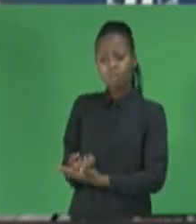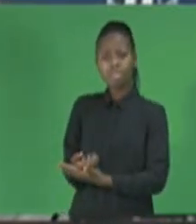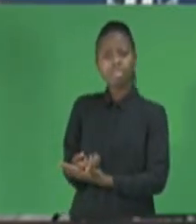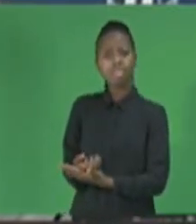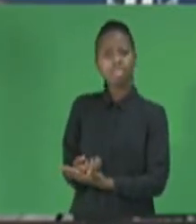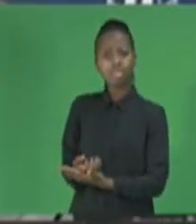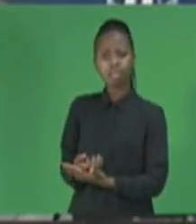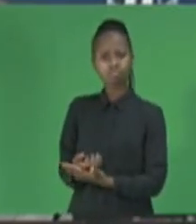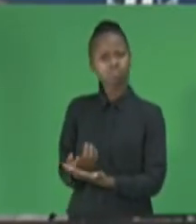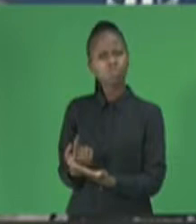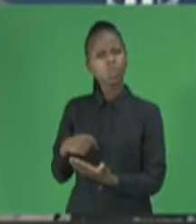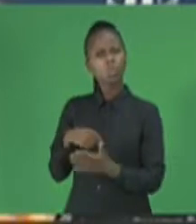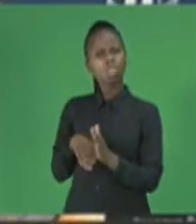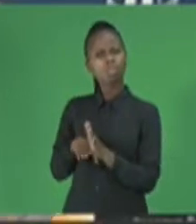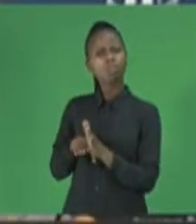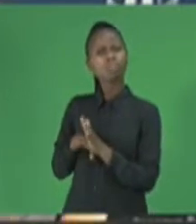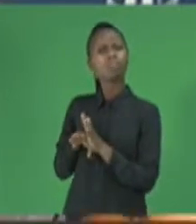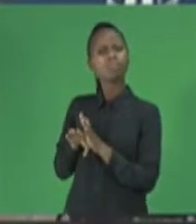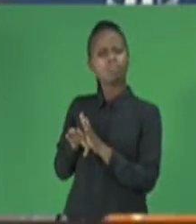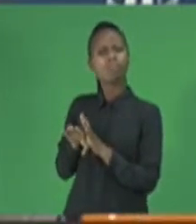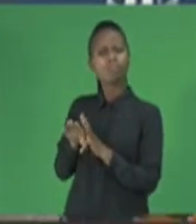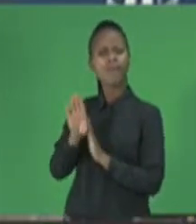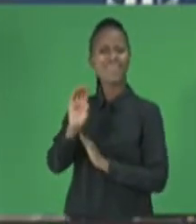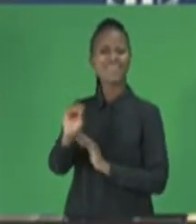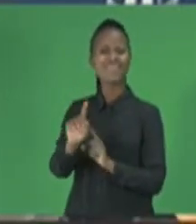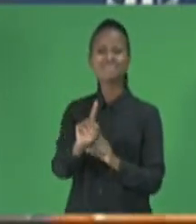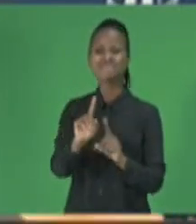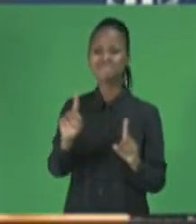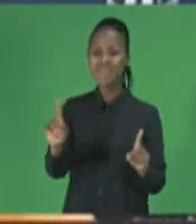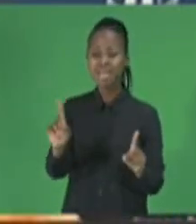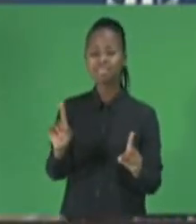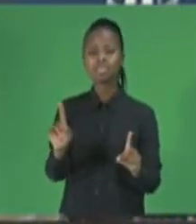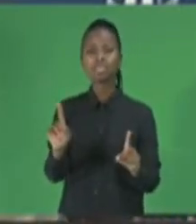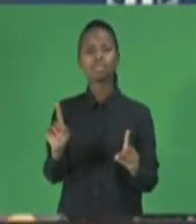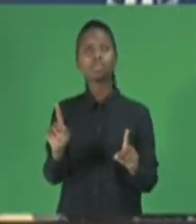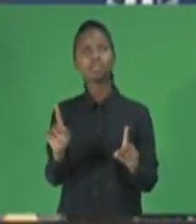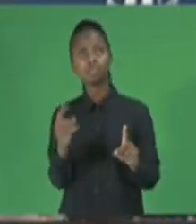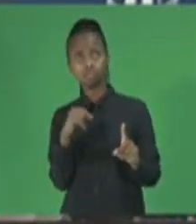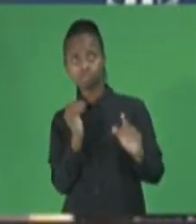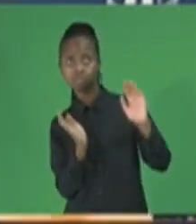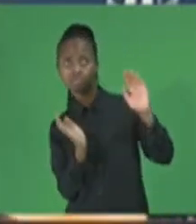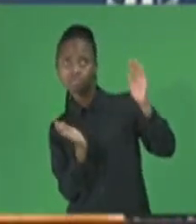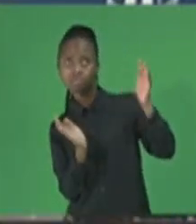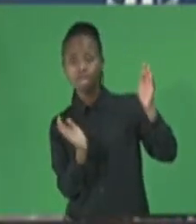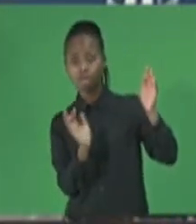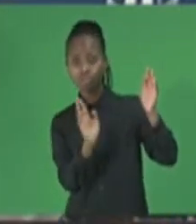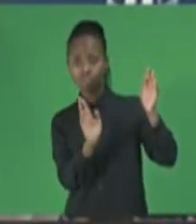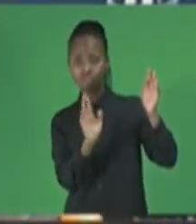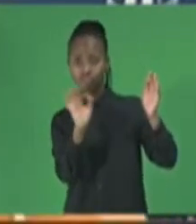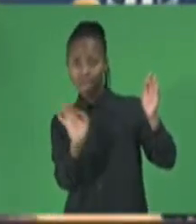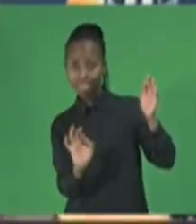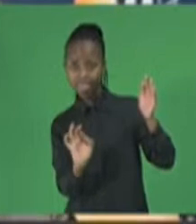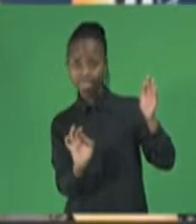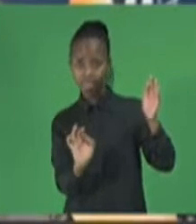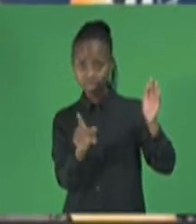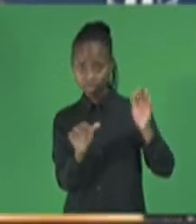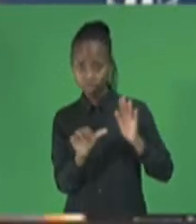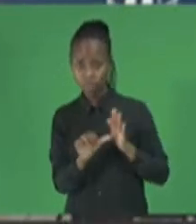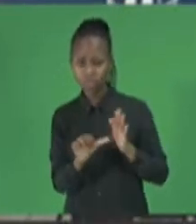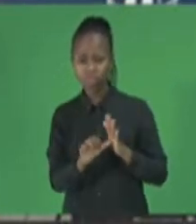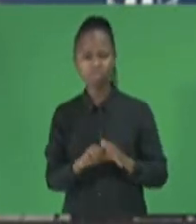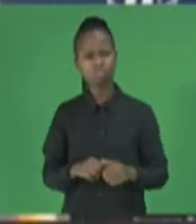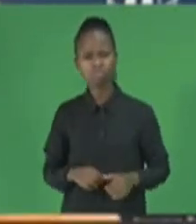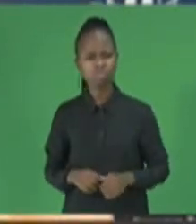ours, what matters is not the differential in policy rate. What matters is